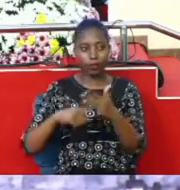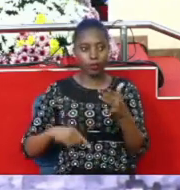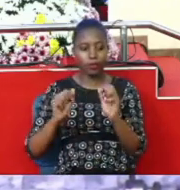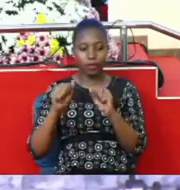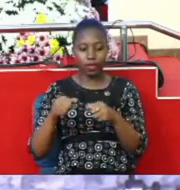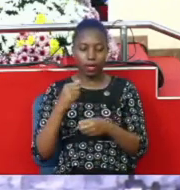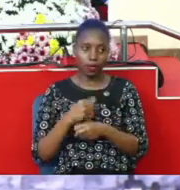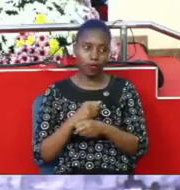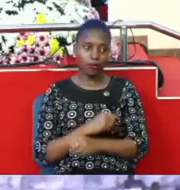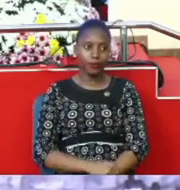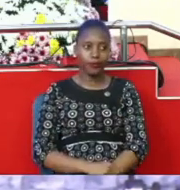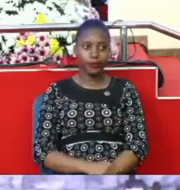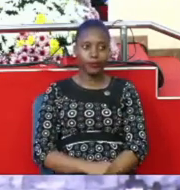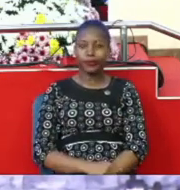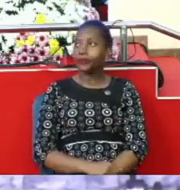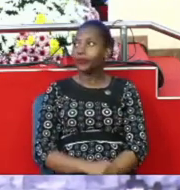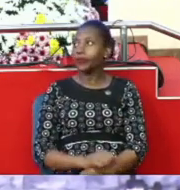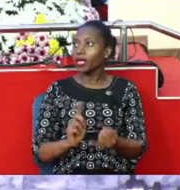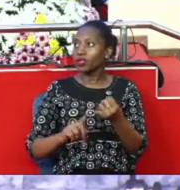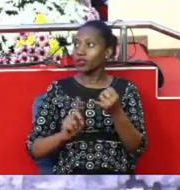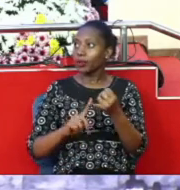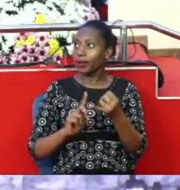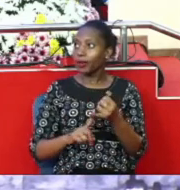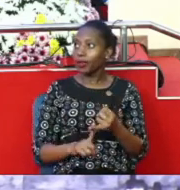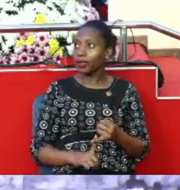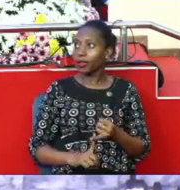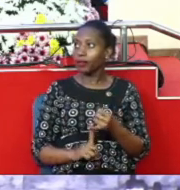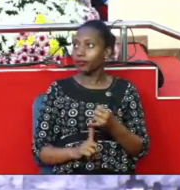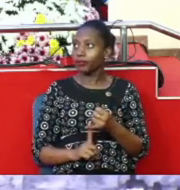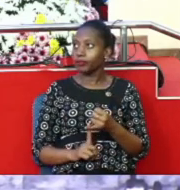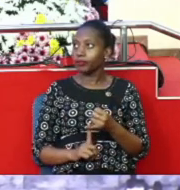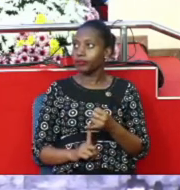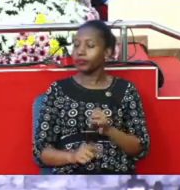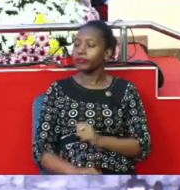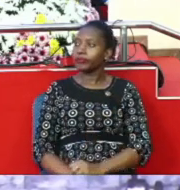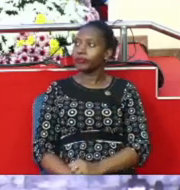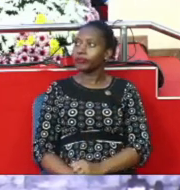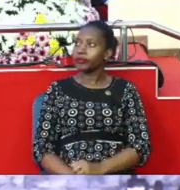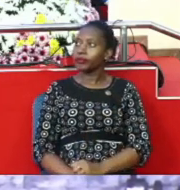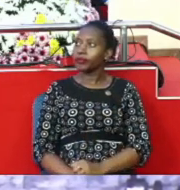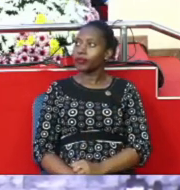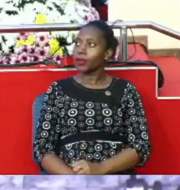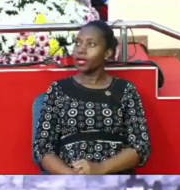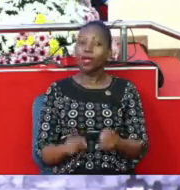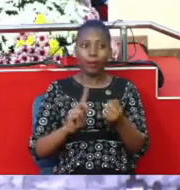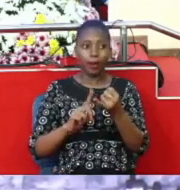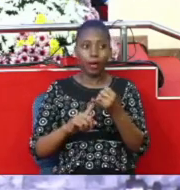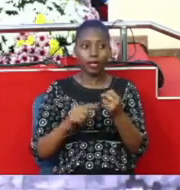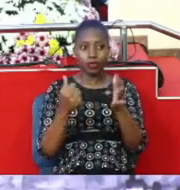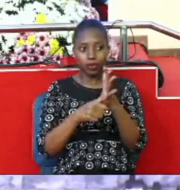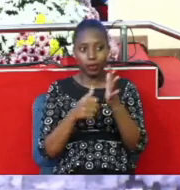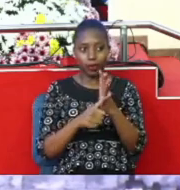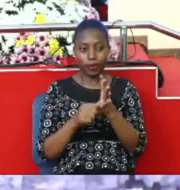Secondly, because that was number one, if you missed it, it was the problem of sin.